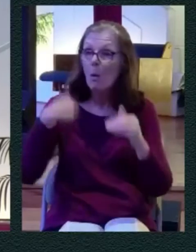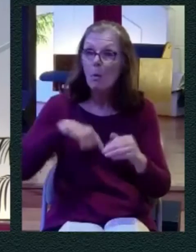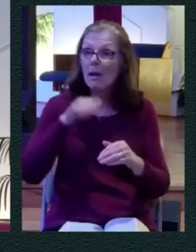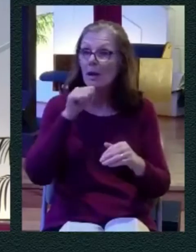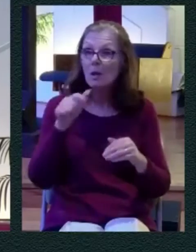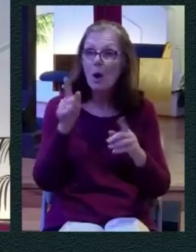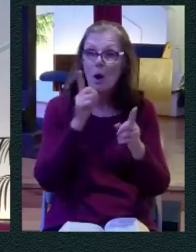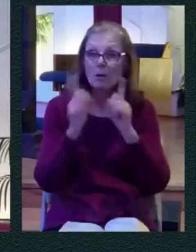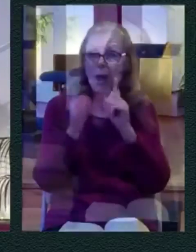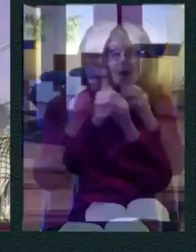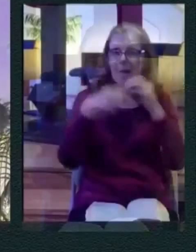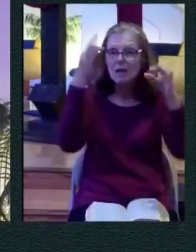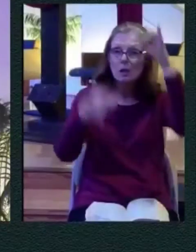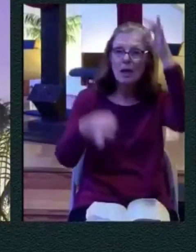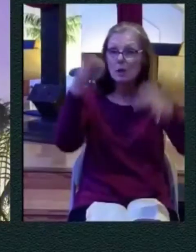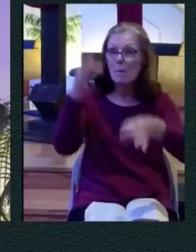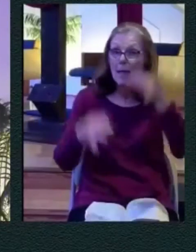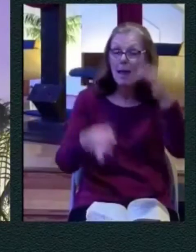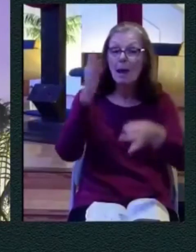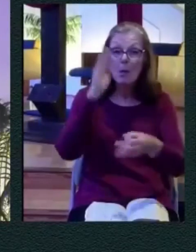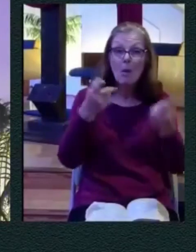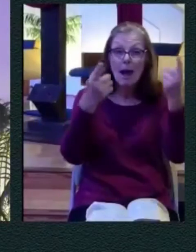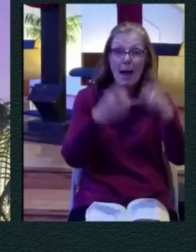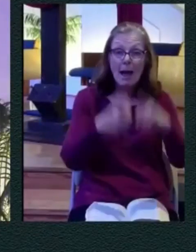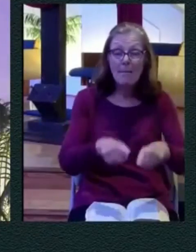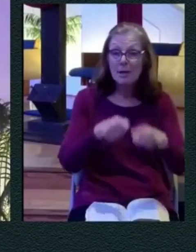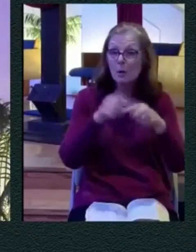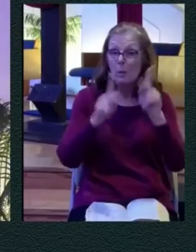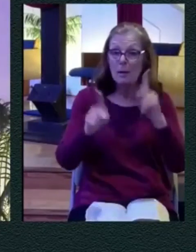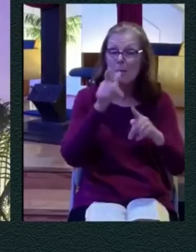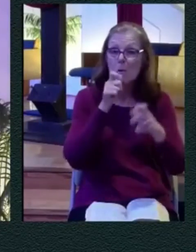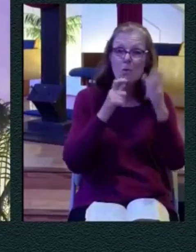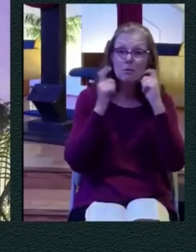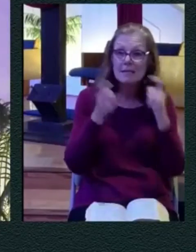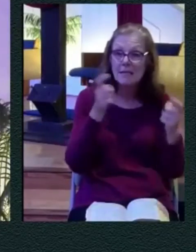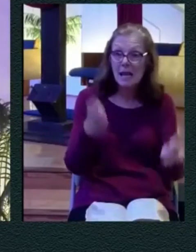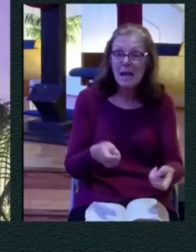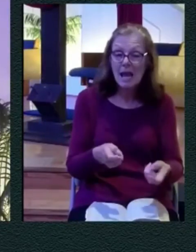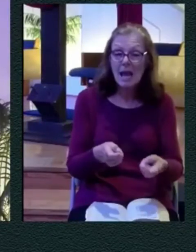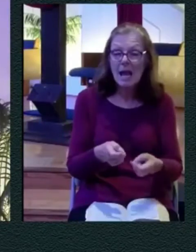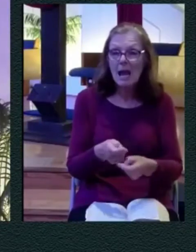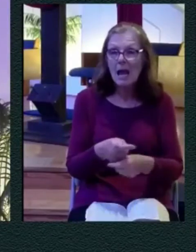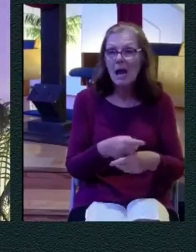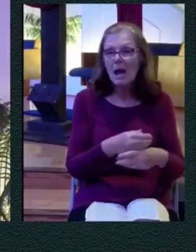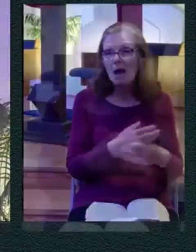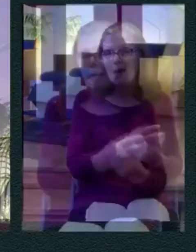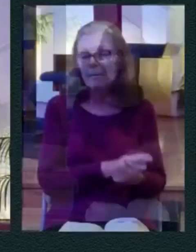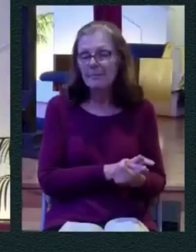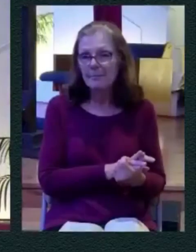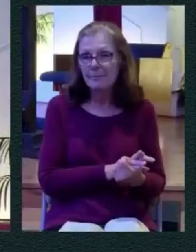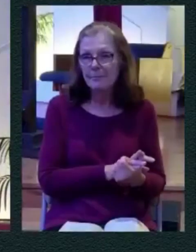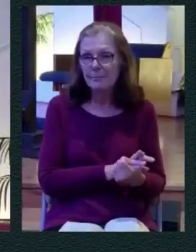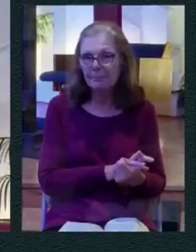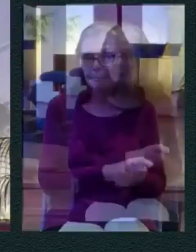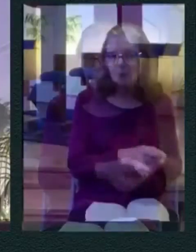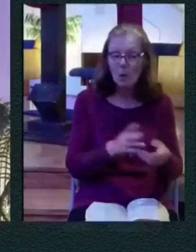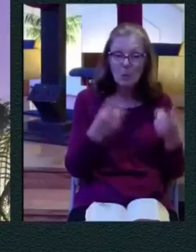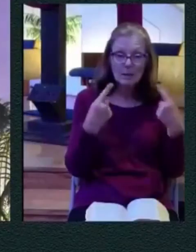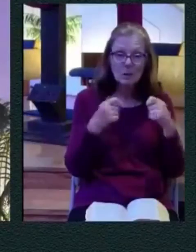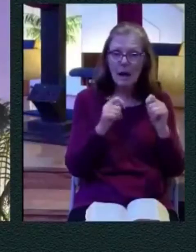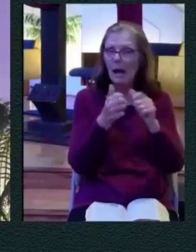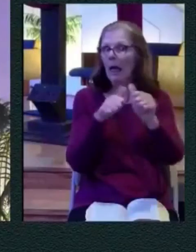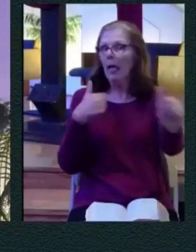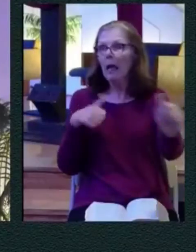the judgment that will come upon sin. Oh no, we give these things wide berth. Stay away from that. It's too